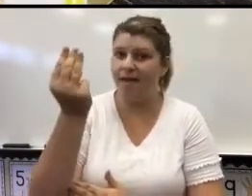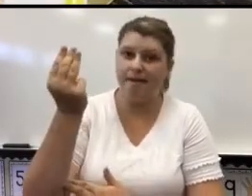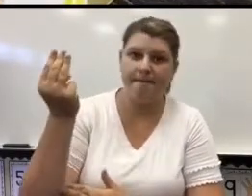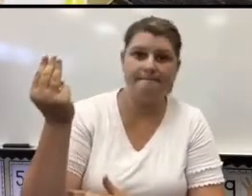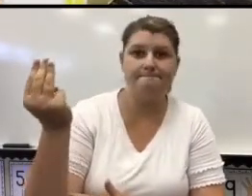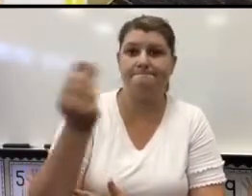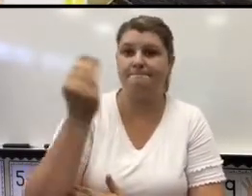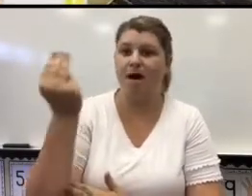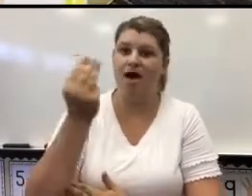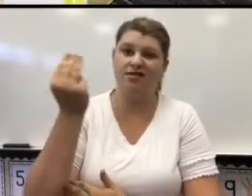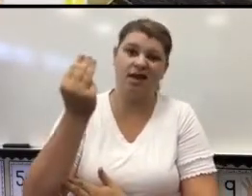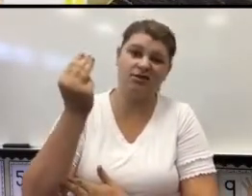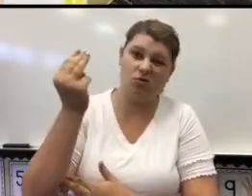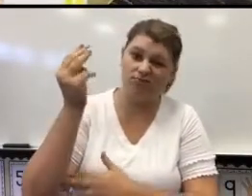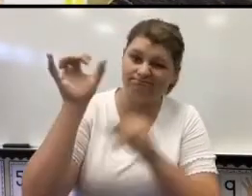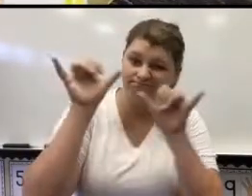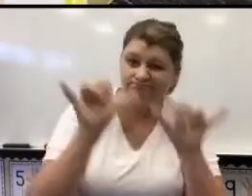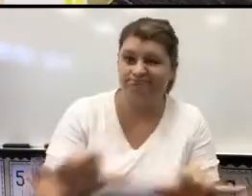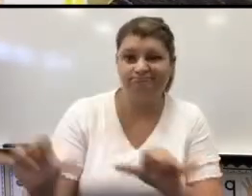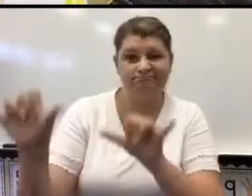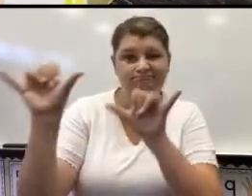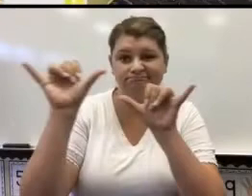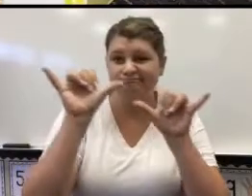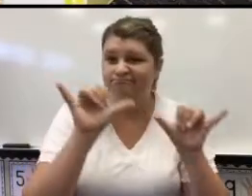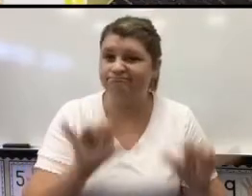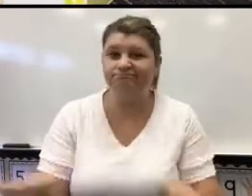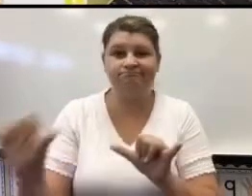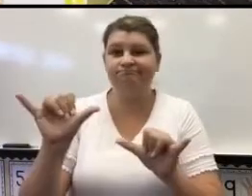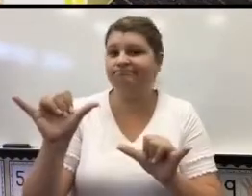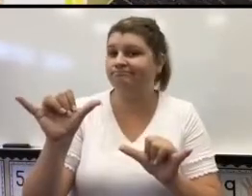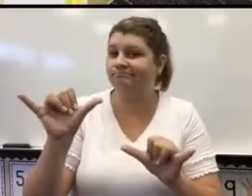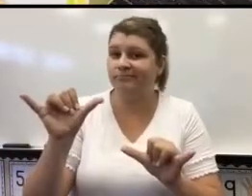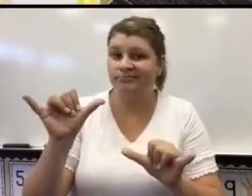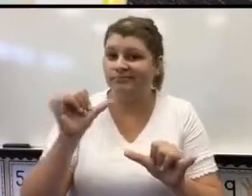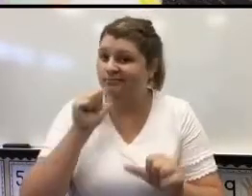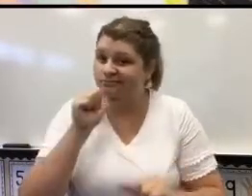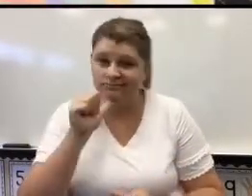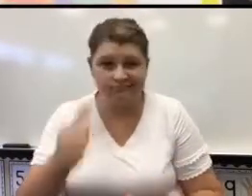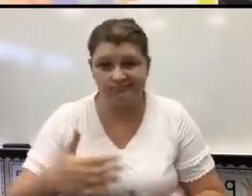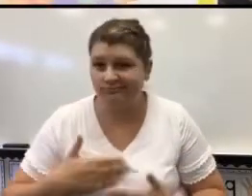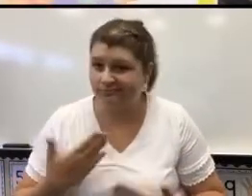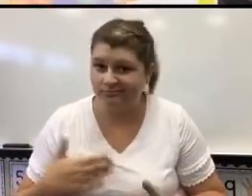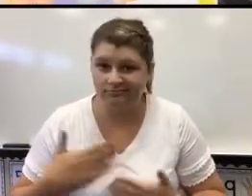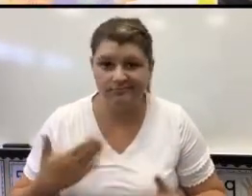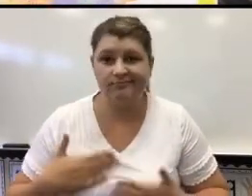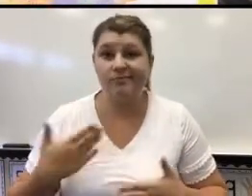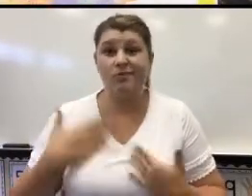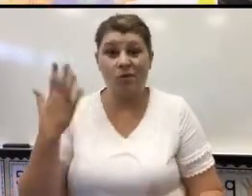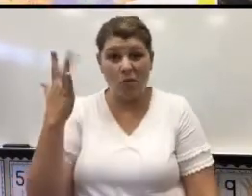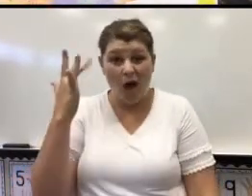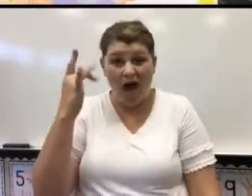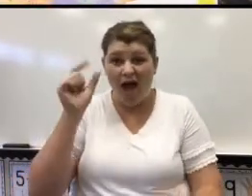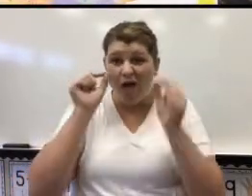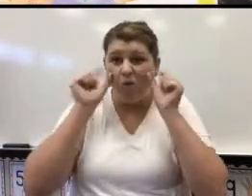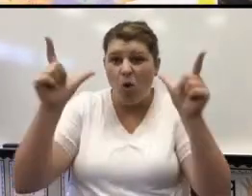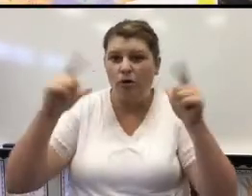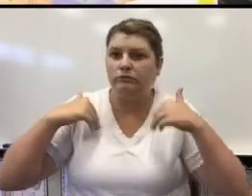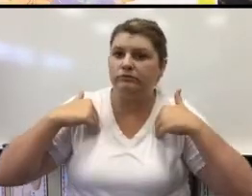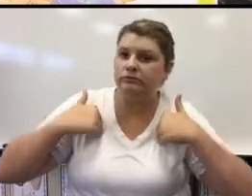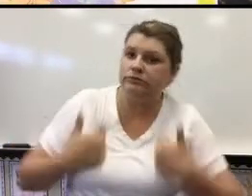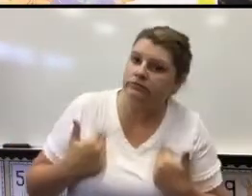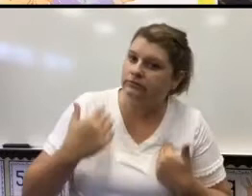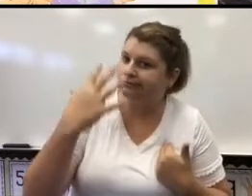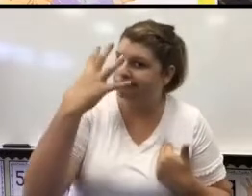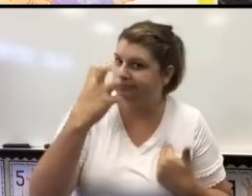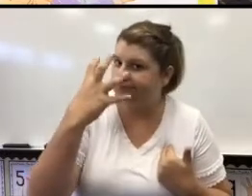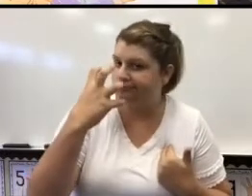It was Monday, and Mondays were never good for George. He woke up